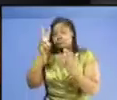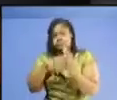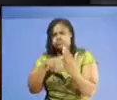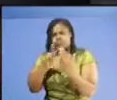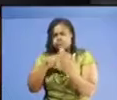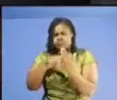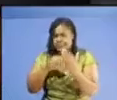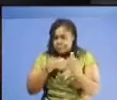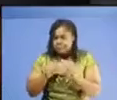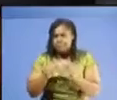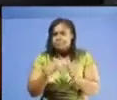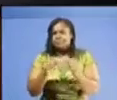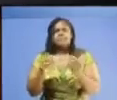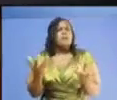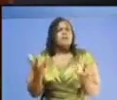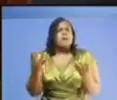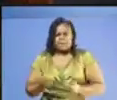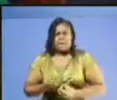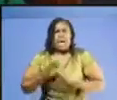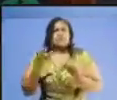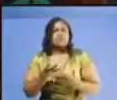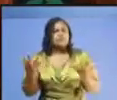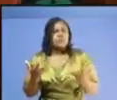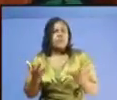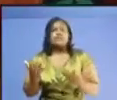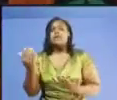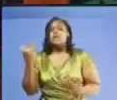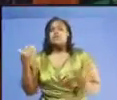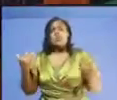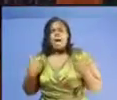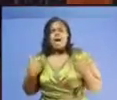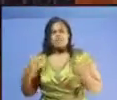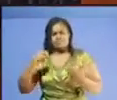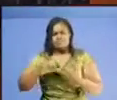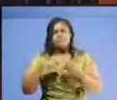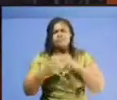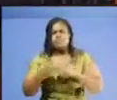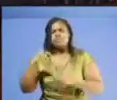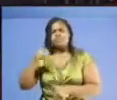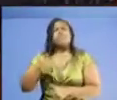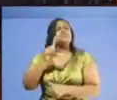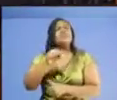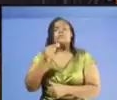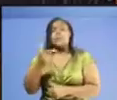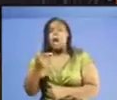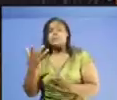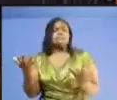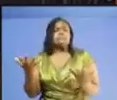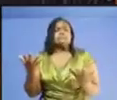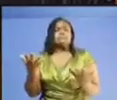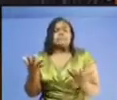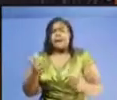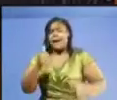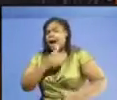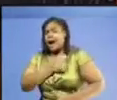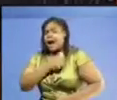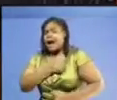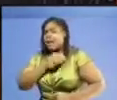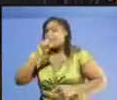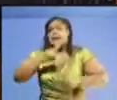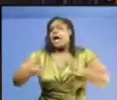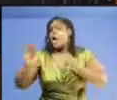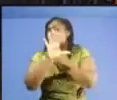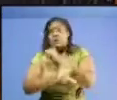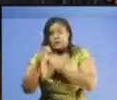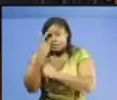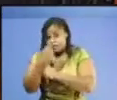read the text is saying you'll have some issues in 2021 that an army can't protect you